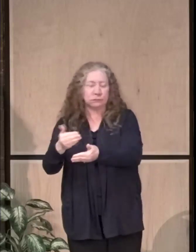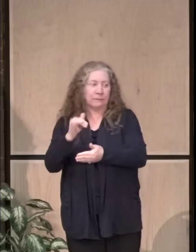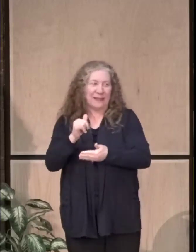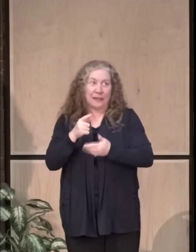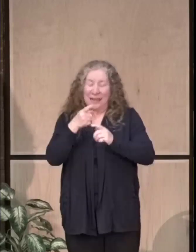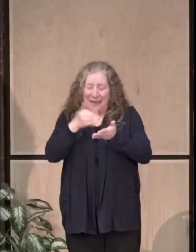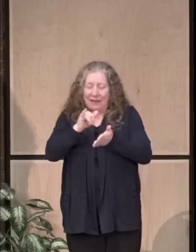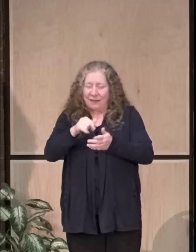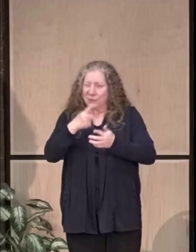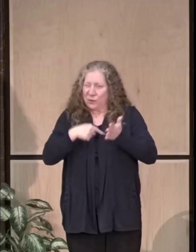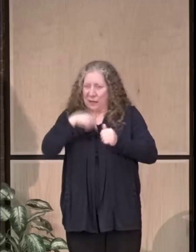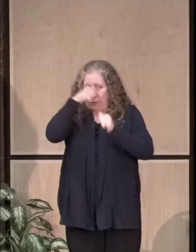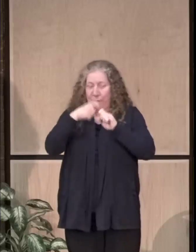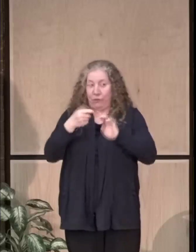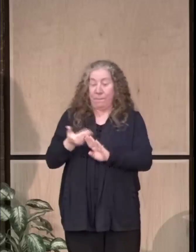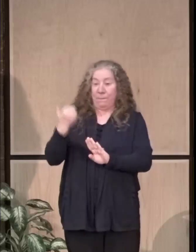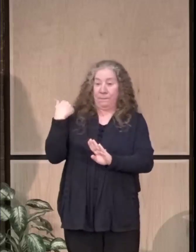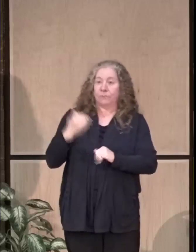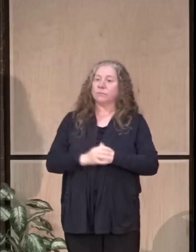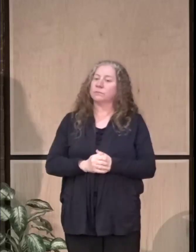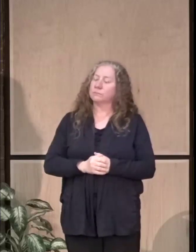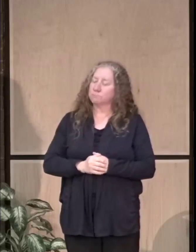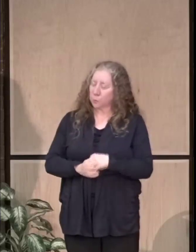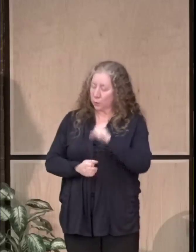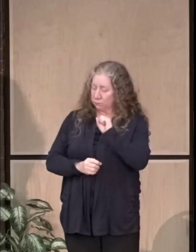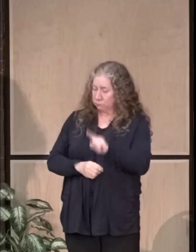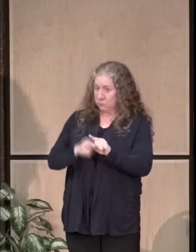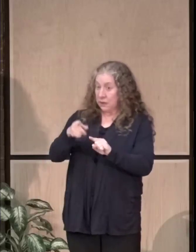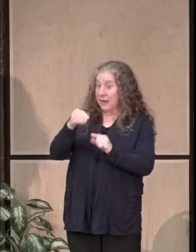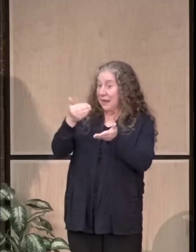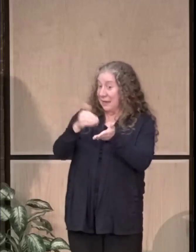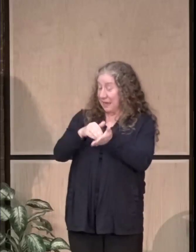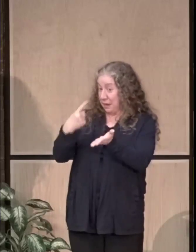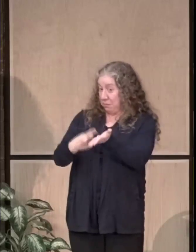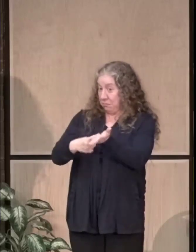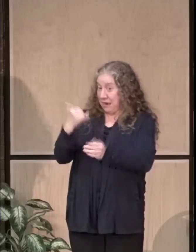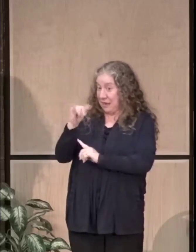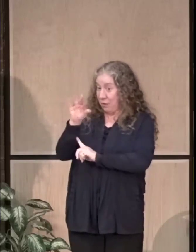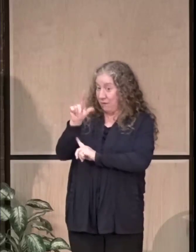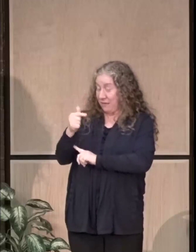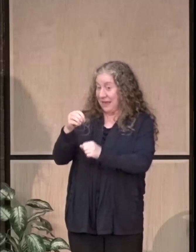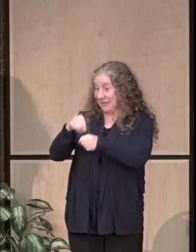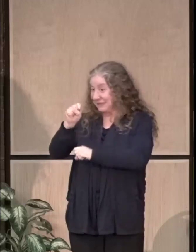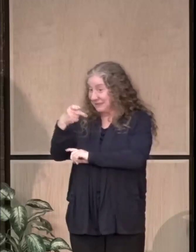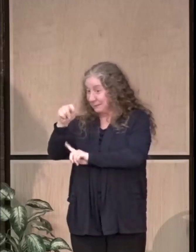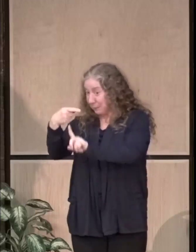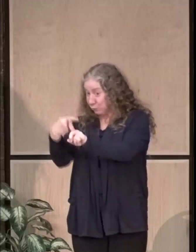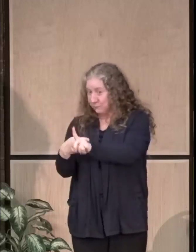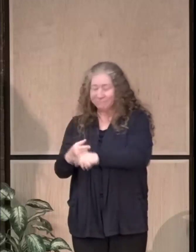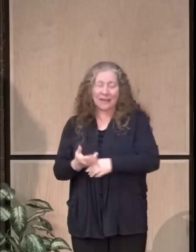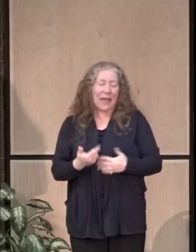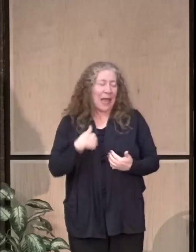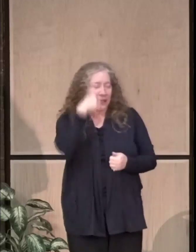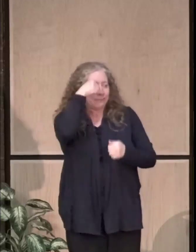conversation. And do you recall any conversation in September regarding the yellow flag, or? I can't